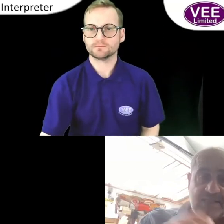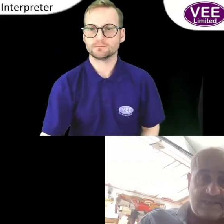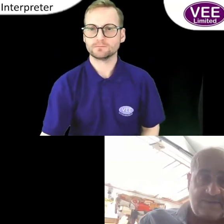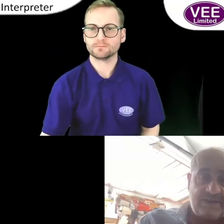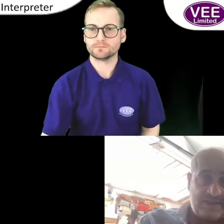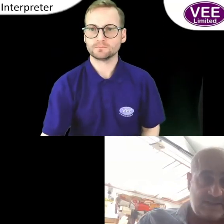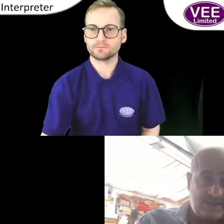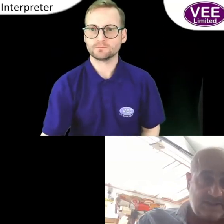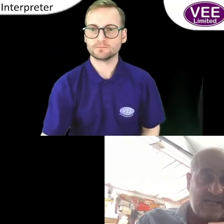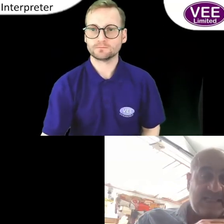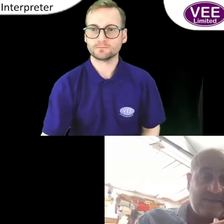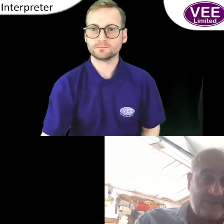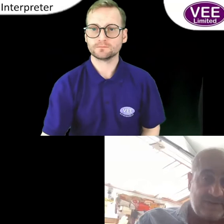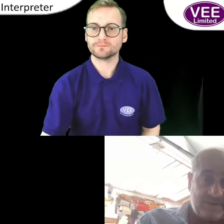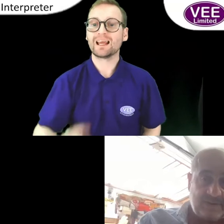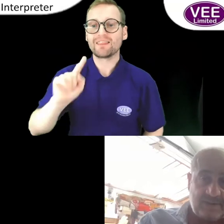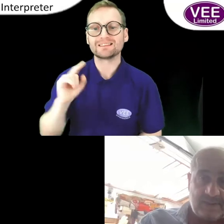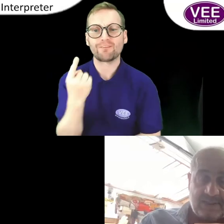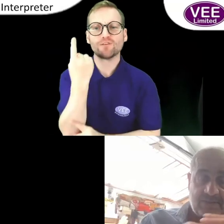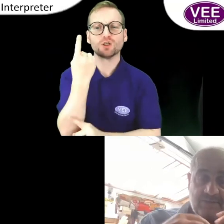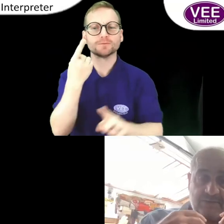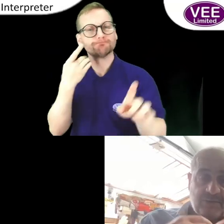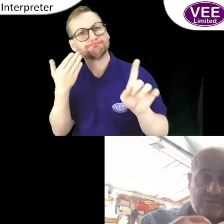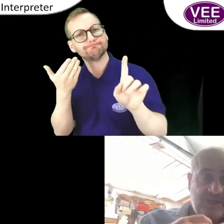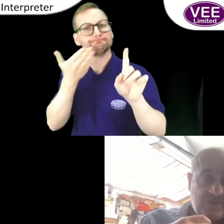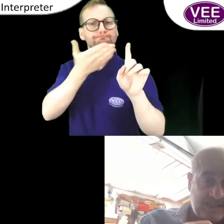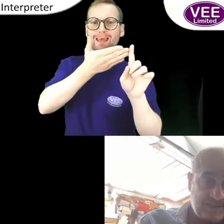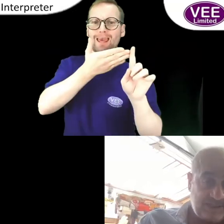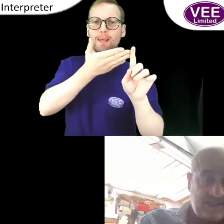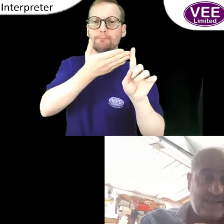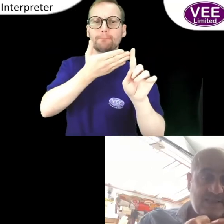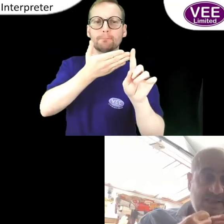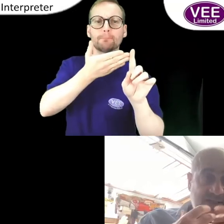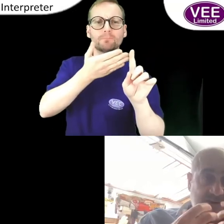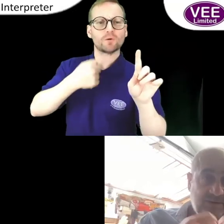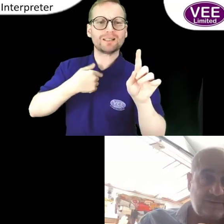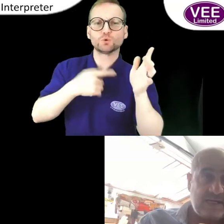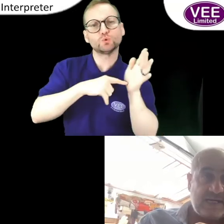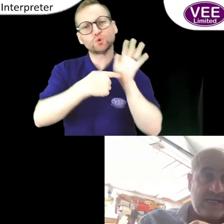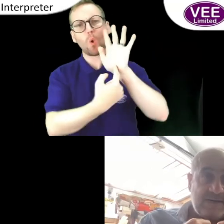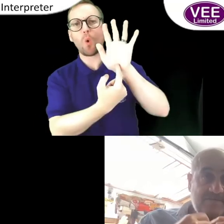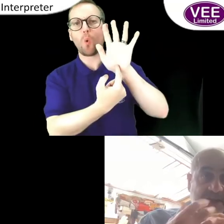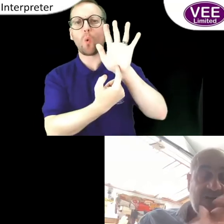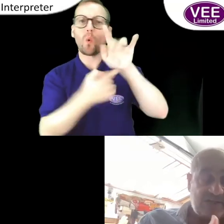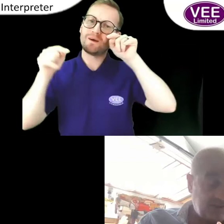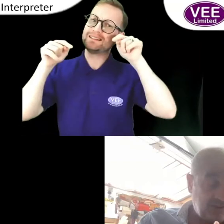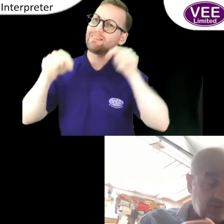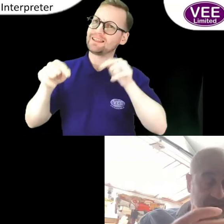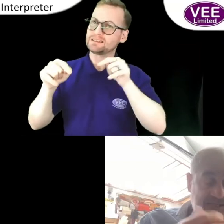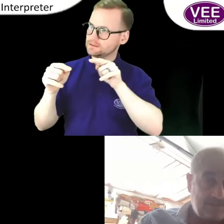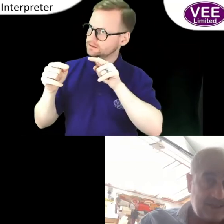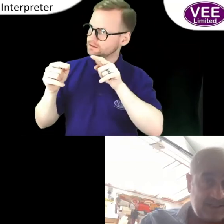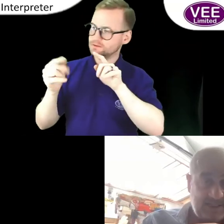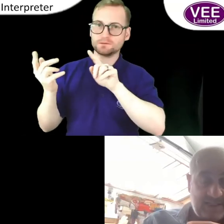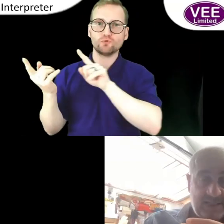This is the first attempt for me to exhibit this kind of reaction to